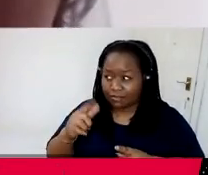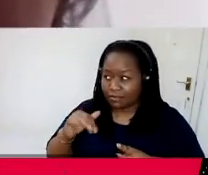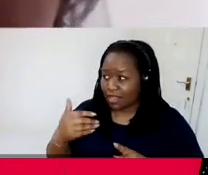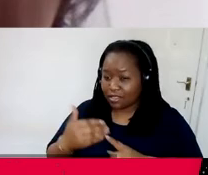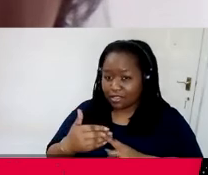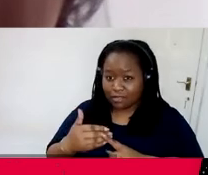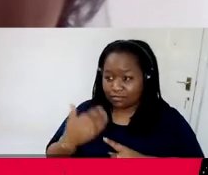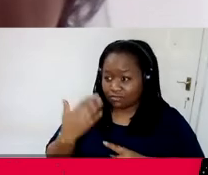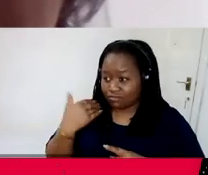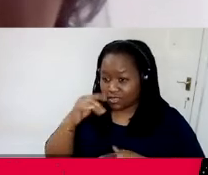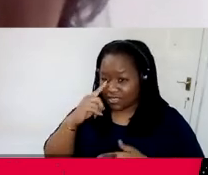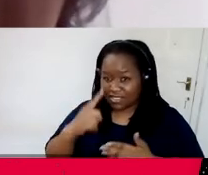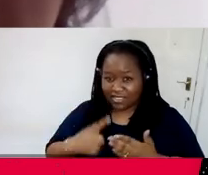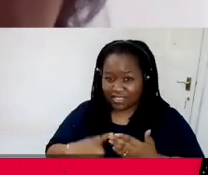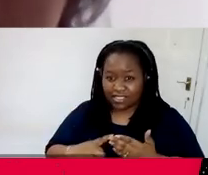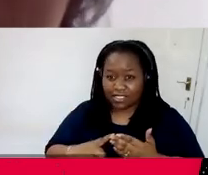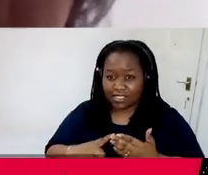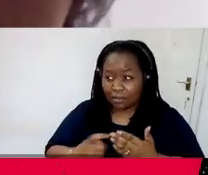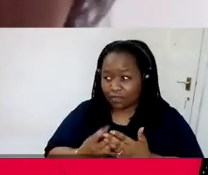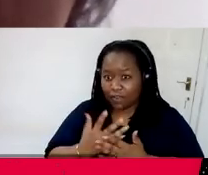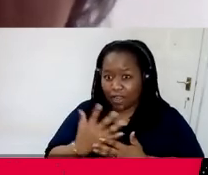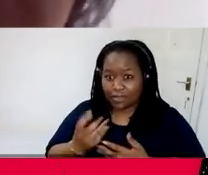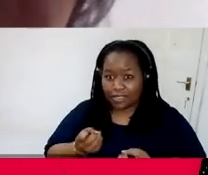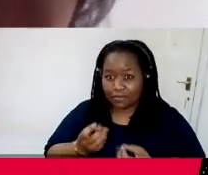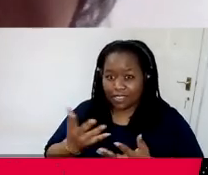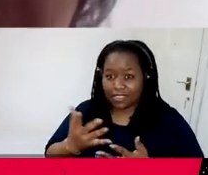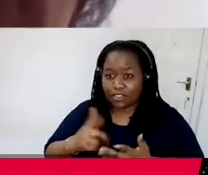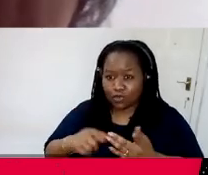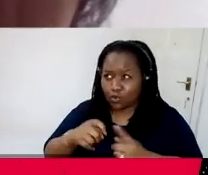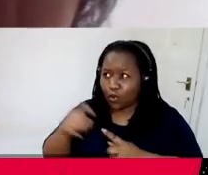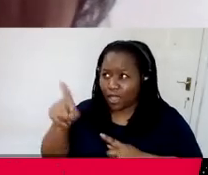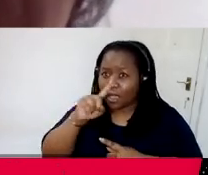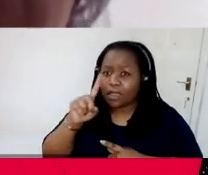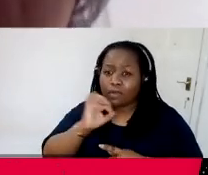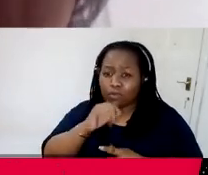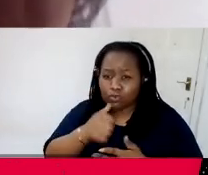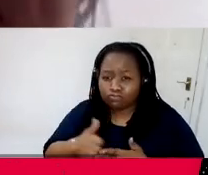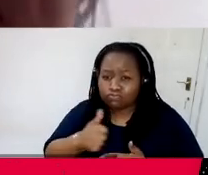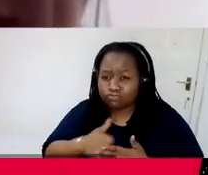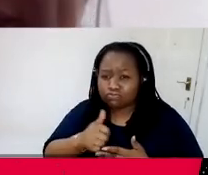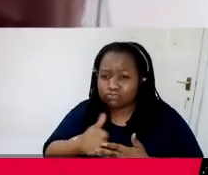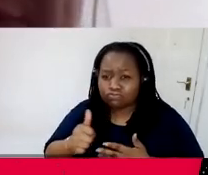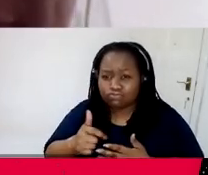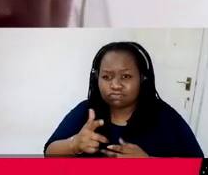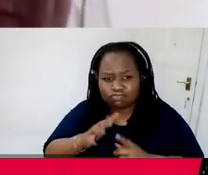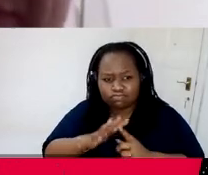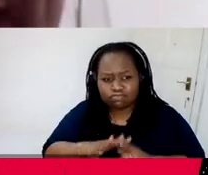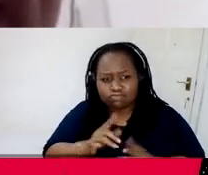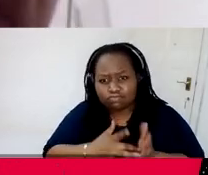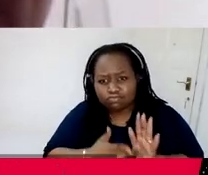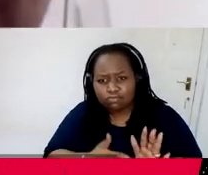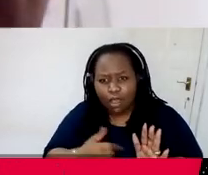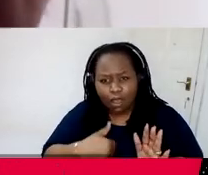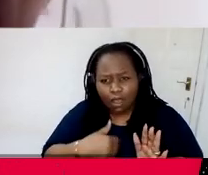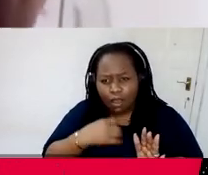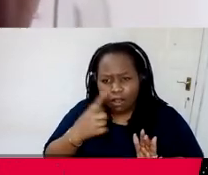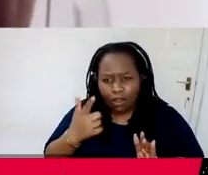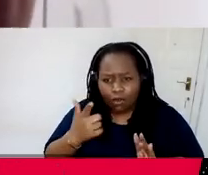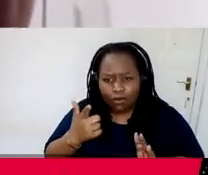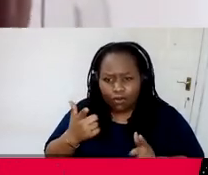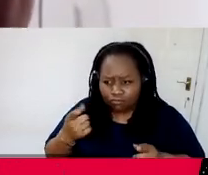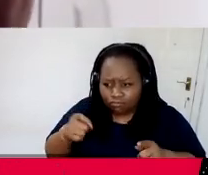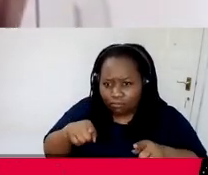Yemen and talk about attending to the humanitarian crisis as if it was nothing to do